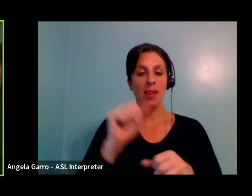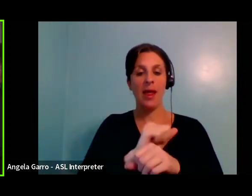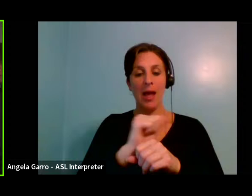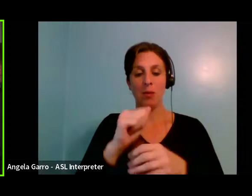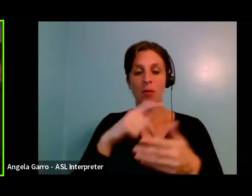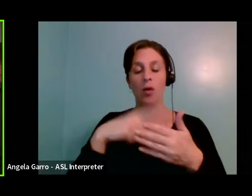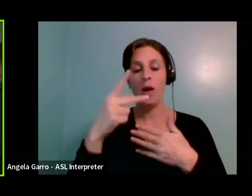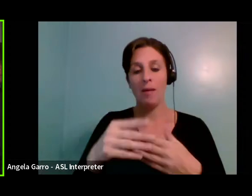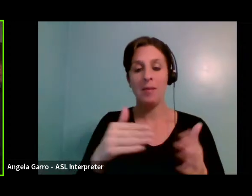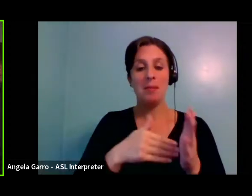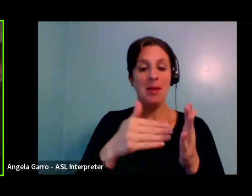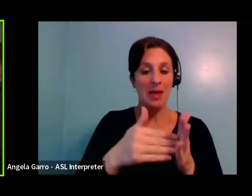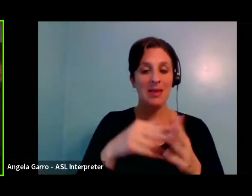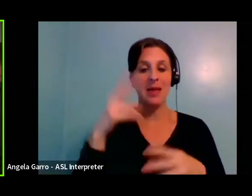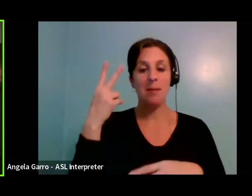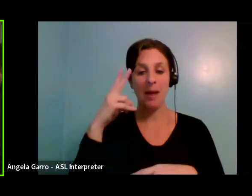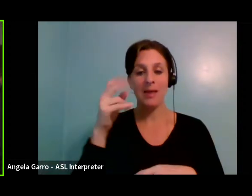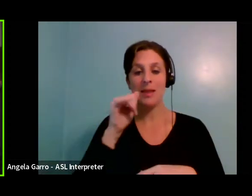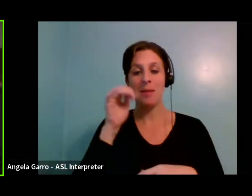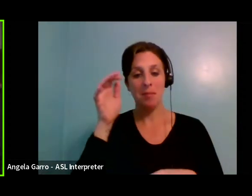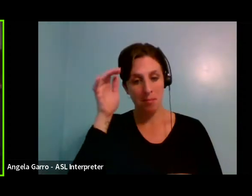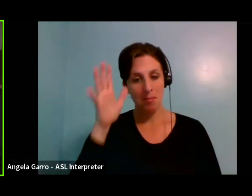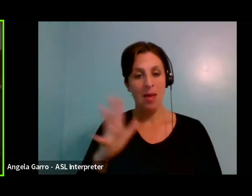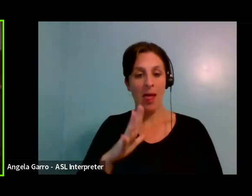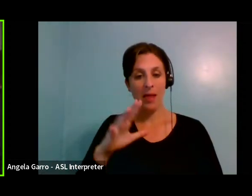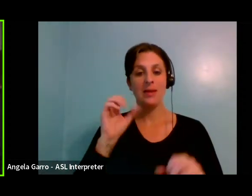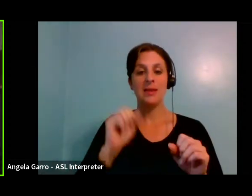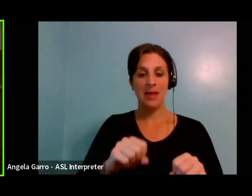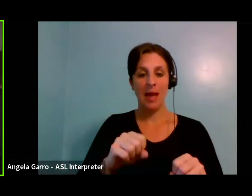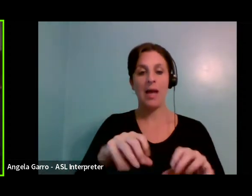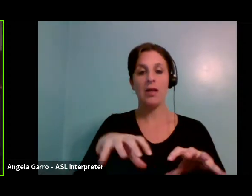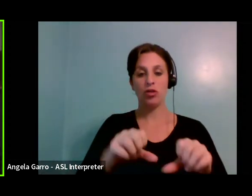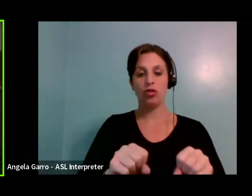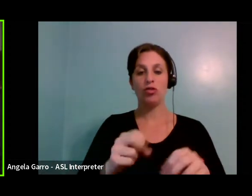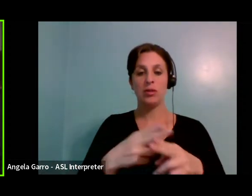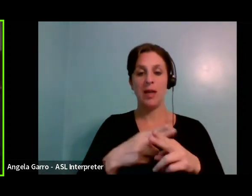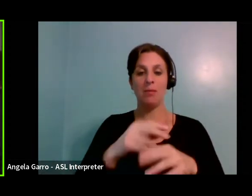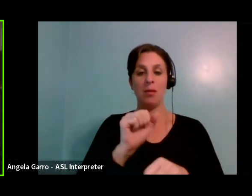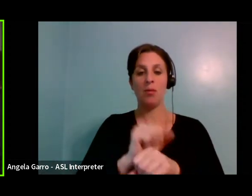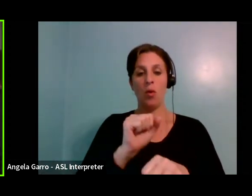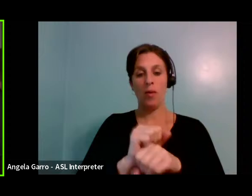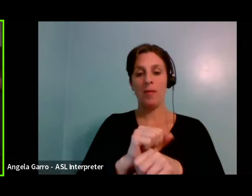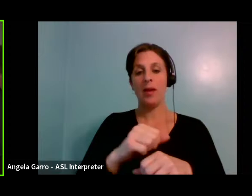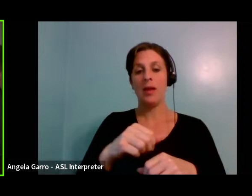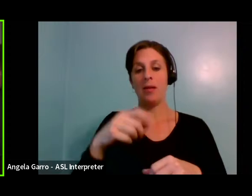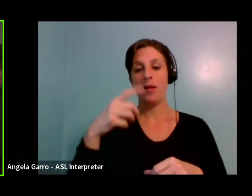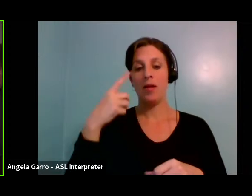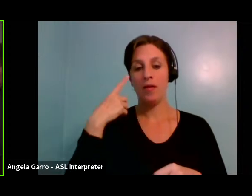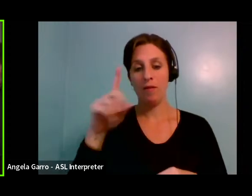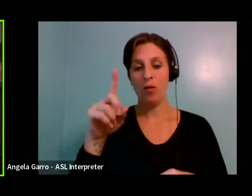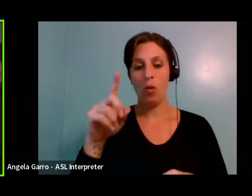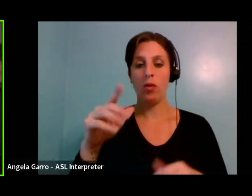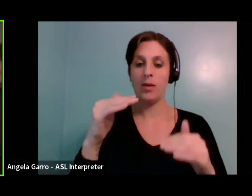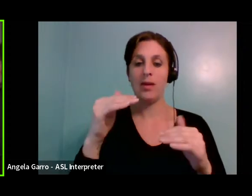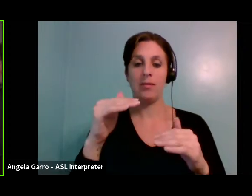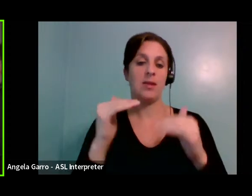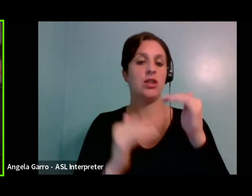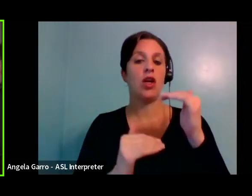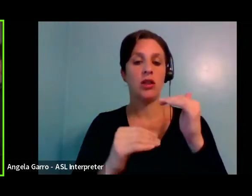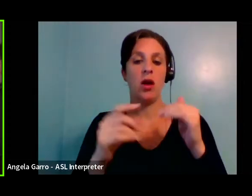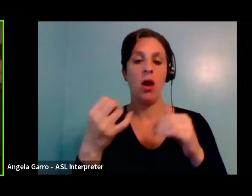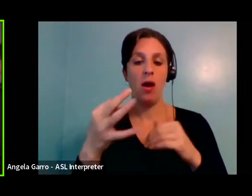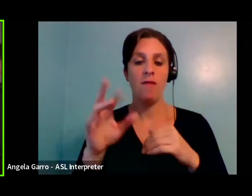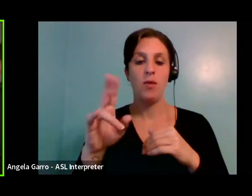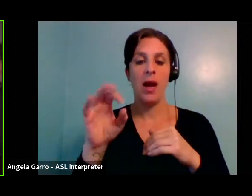males were able to secure temporary employment in the U.S. Chavez recorded for the injustices of the Vaquero program in